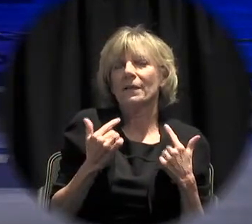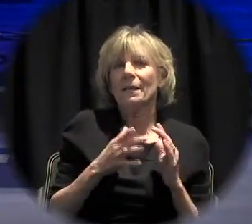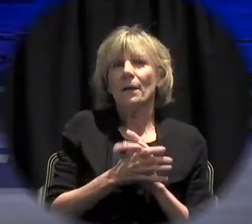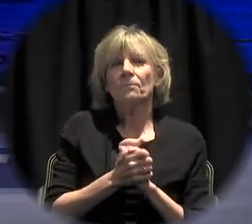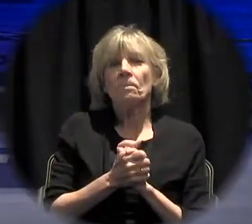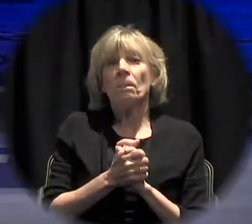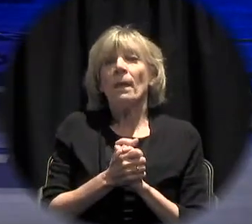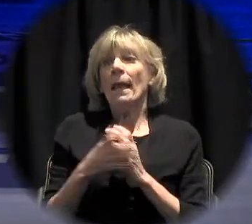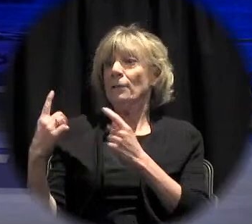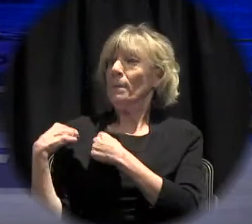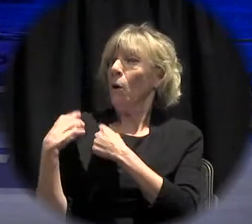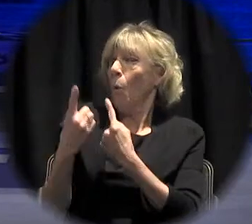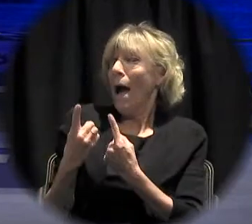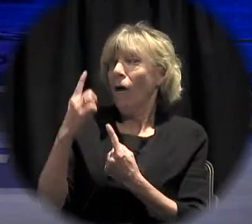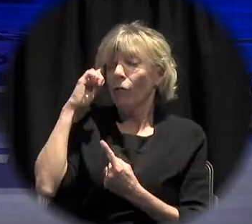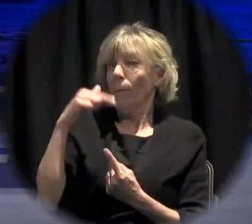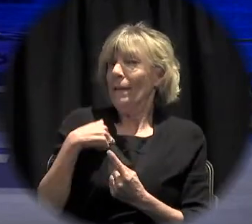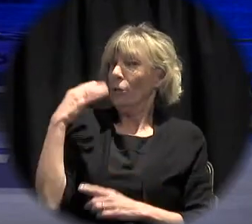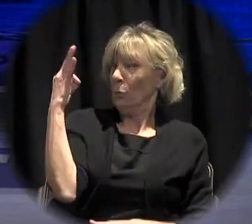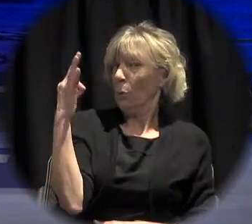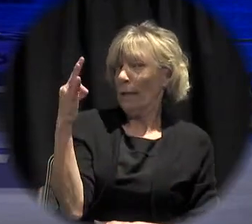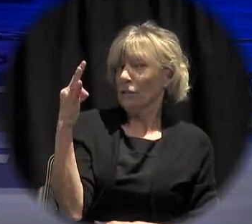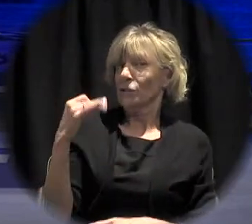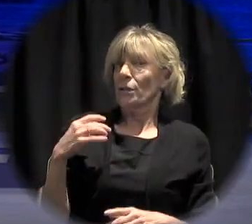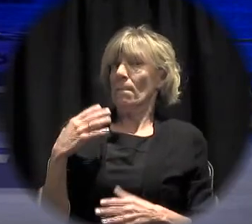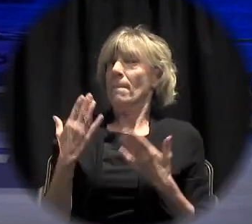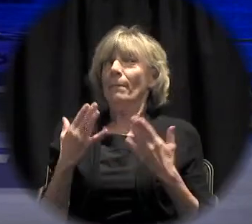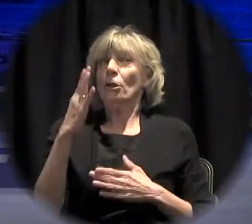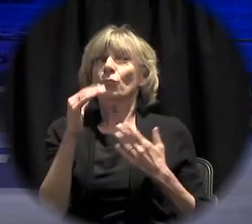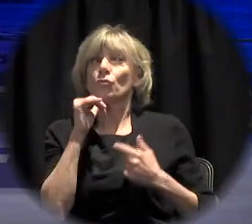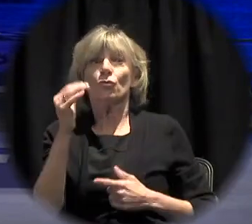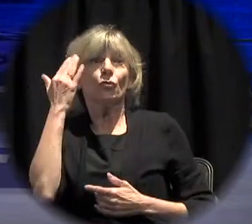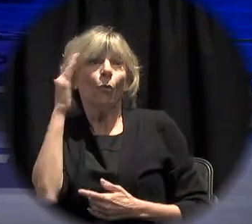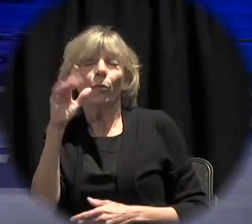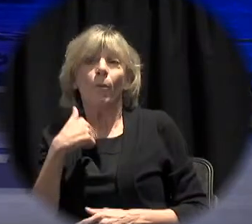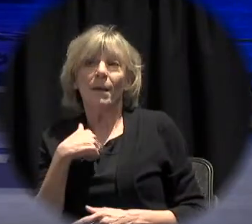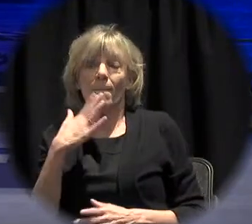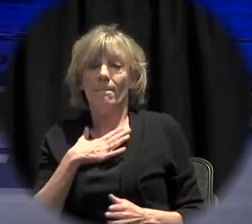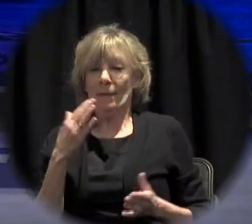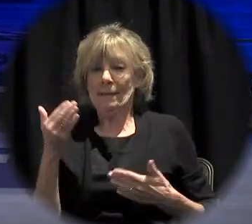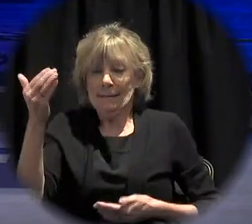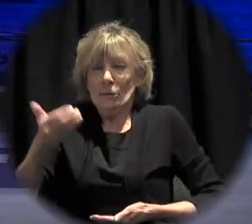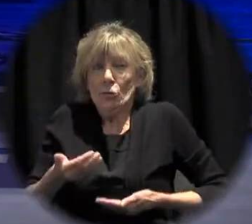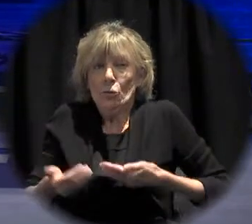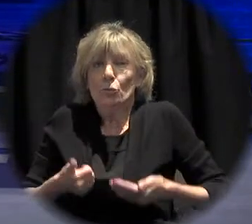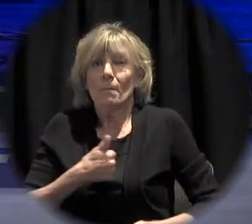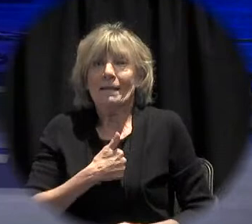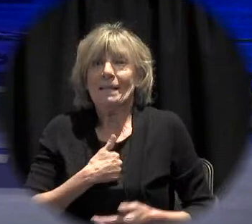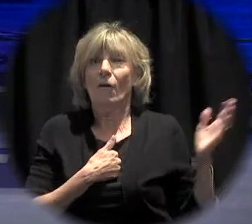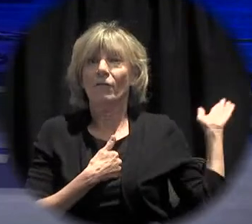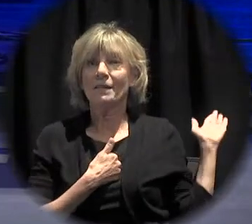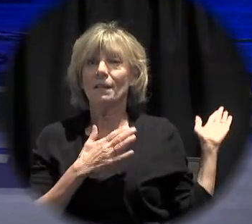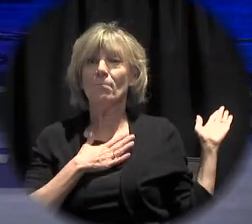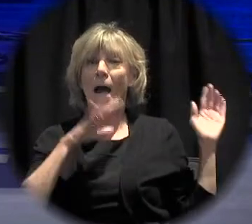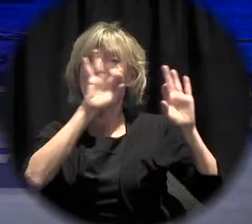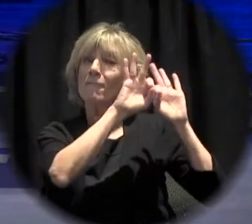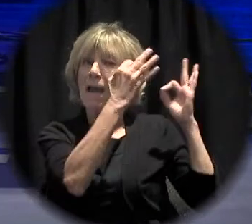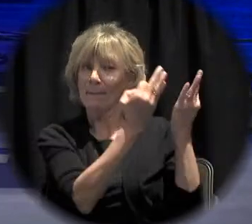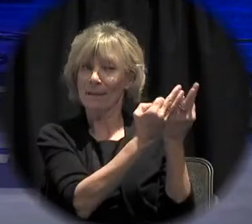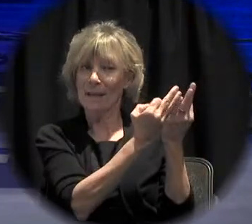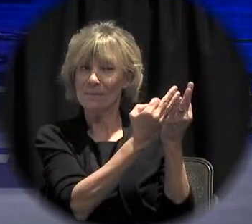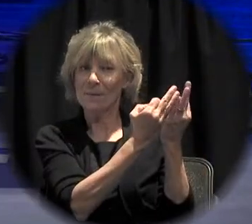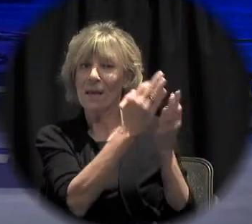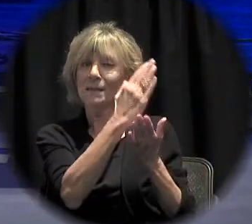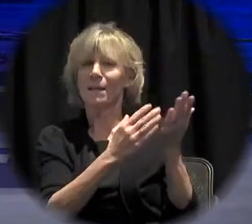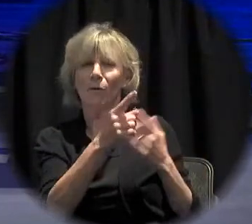it's been a while since I've been up here. Some of you may not have even seen me before, so let me introduce myself. This is my family.